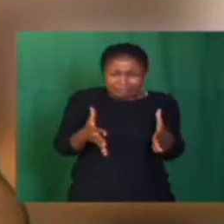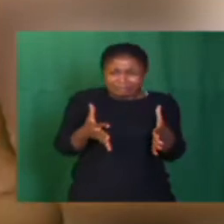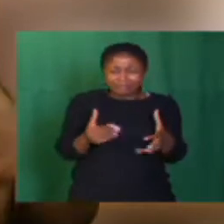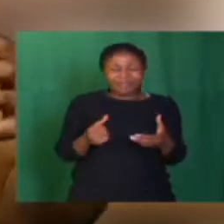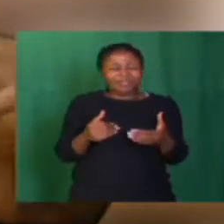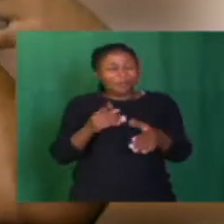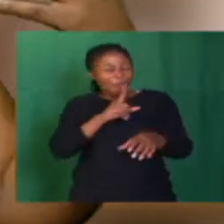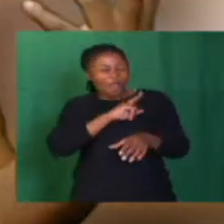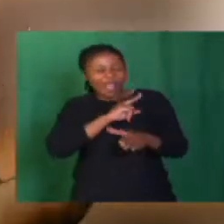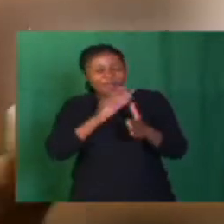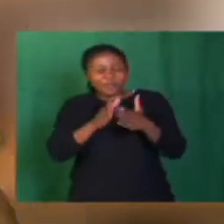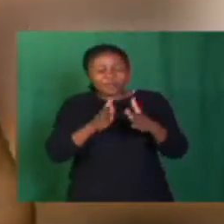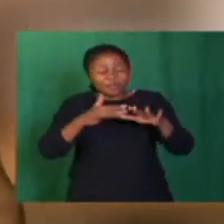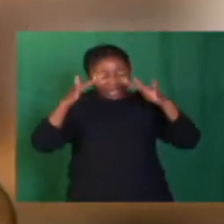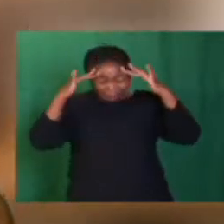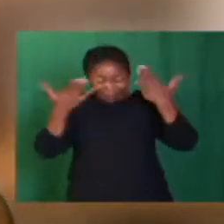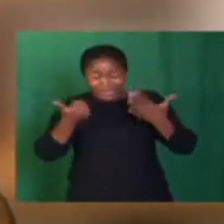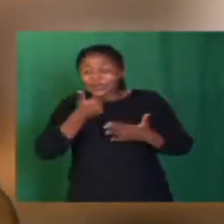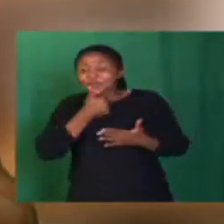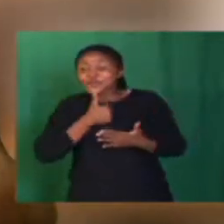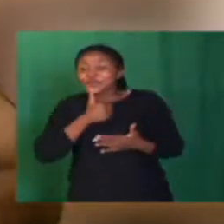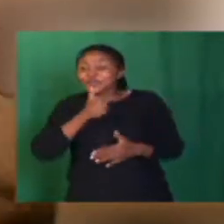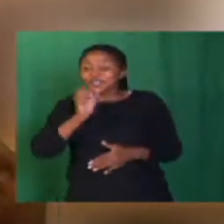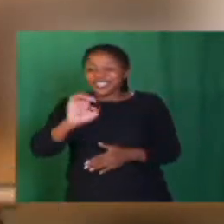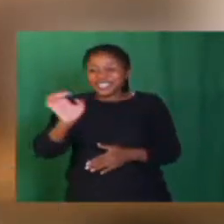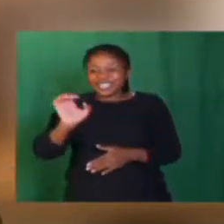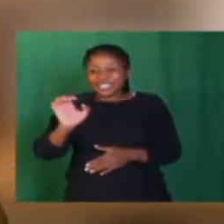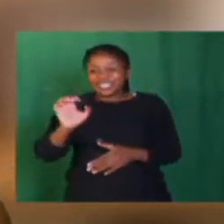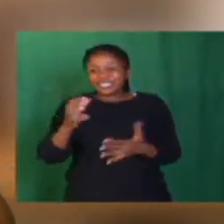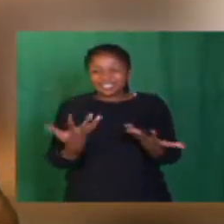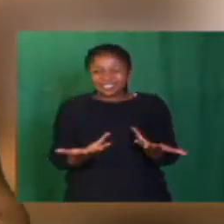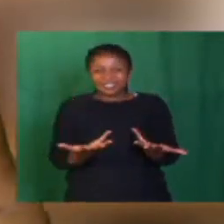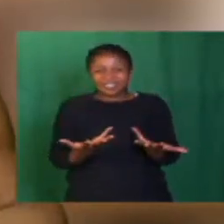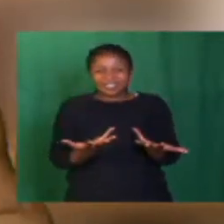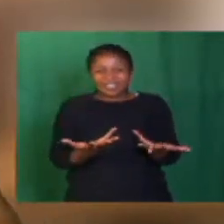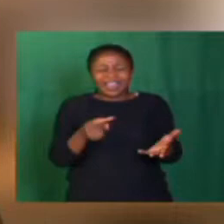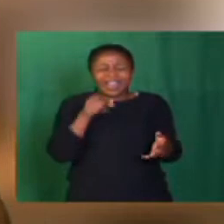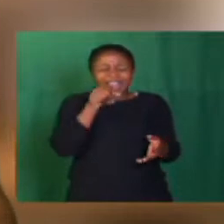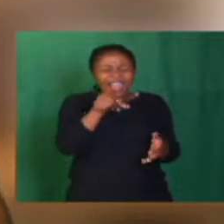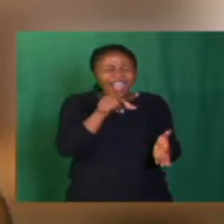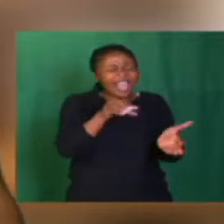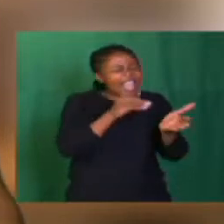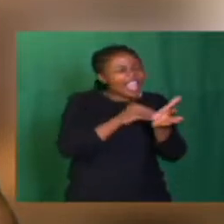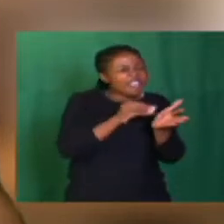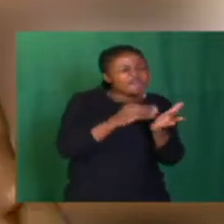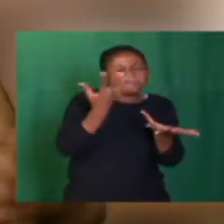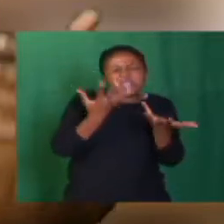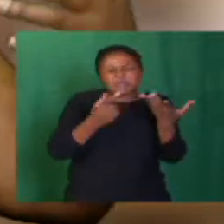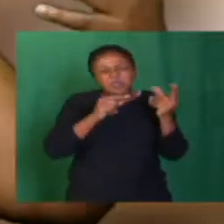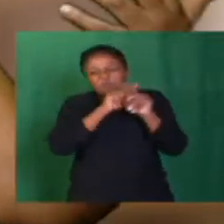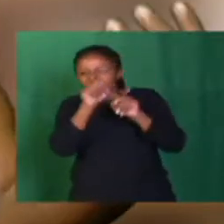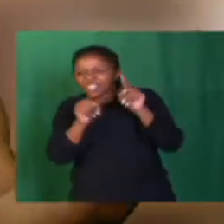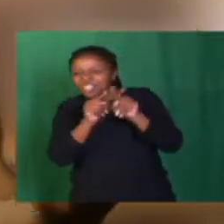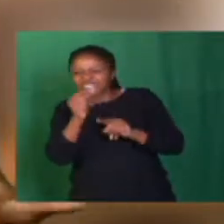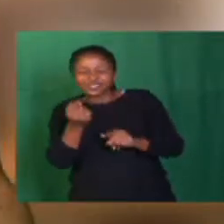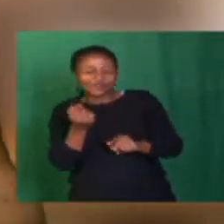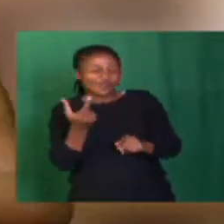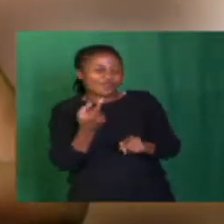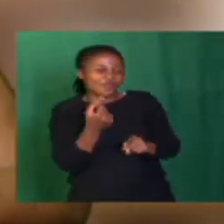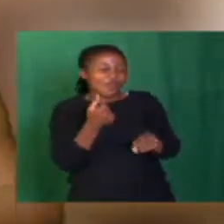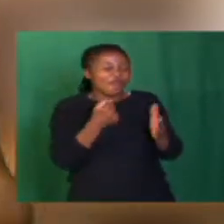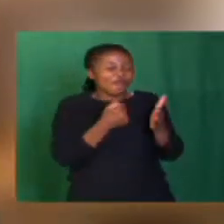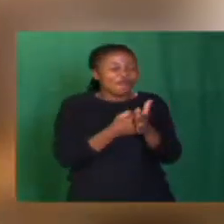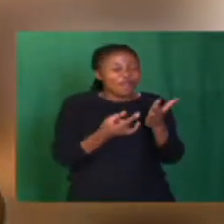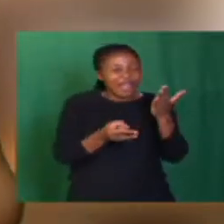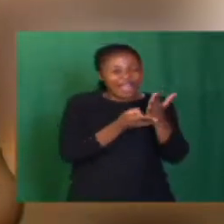because they will be asking you familiar questions. It will not be graded. It is just meant to make you to actually relax and